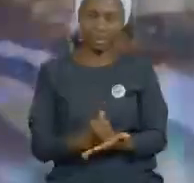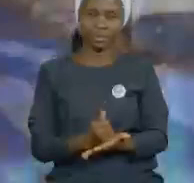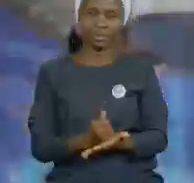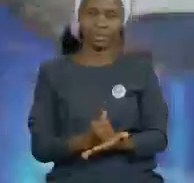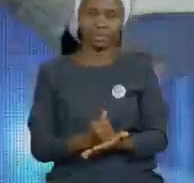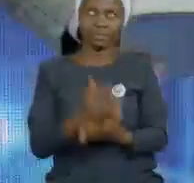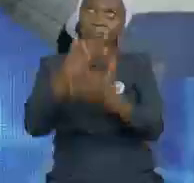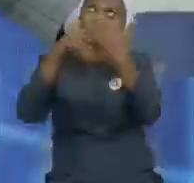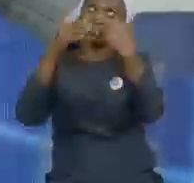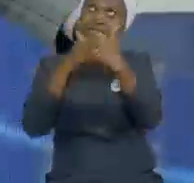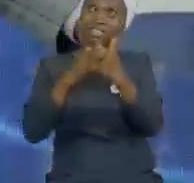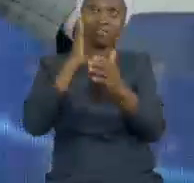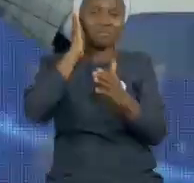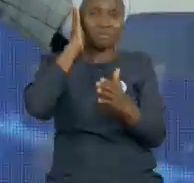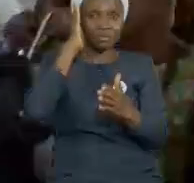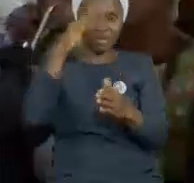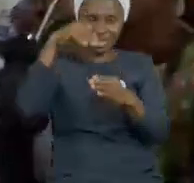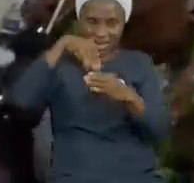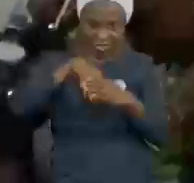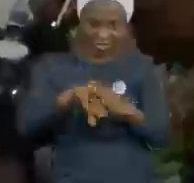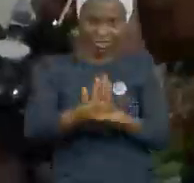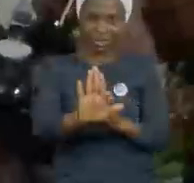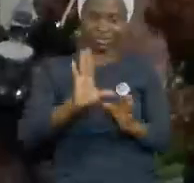Heaven will enter your soul.